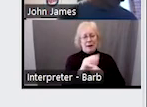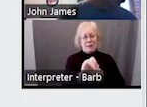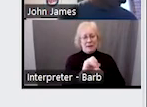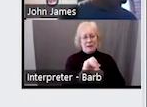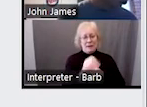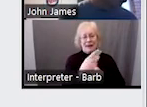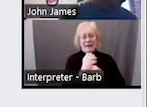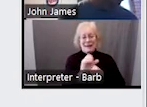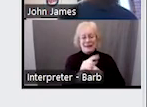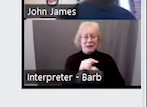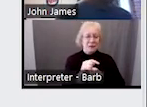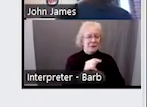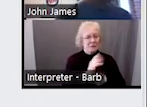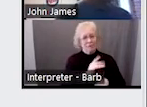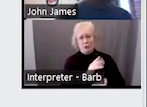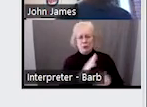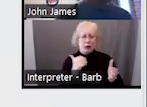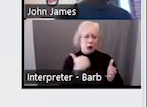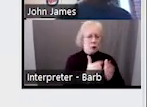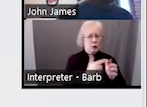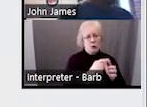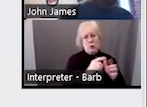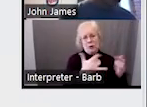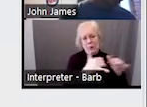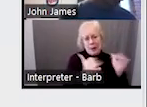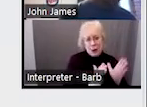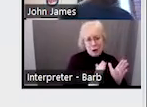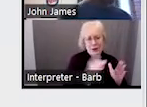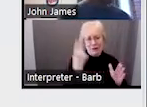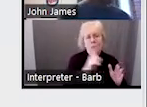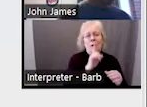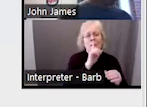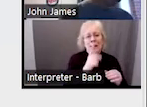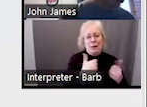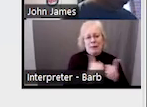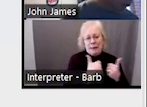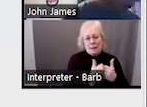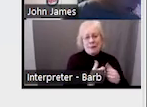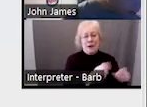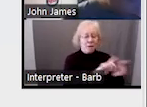I also worked for the Augie football team as a volunteer, where I get to